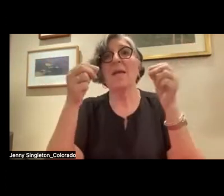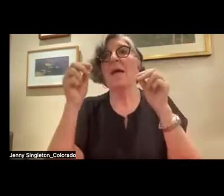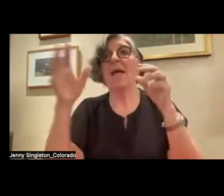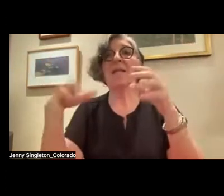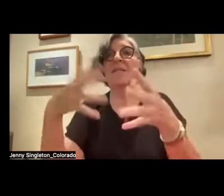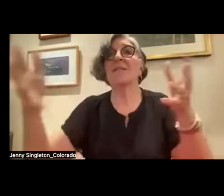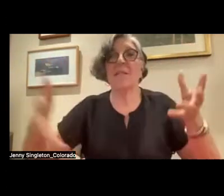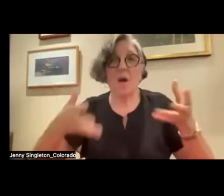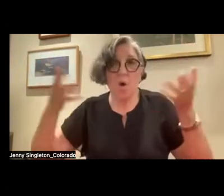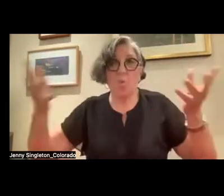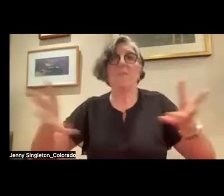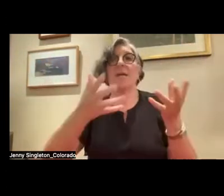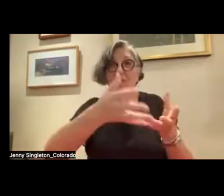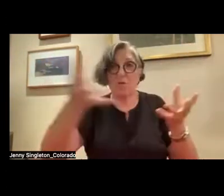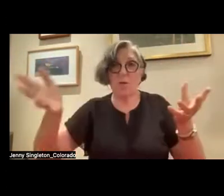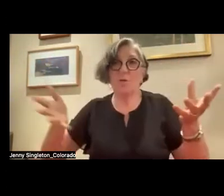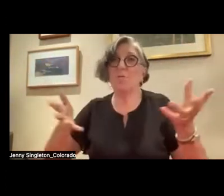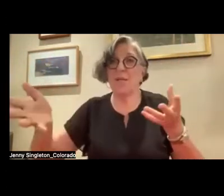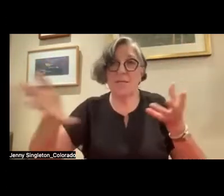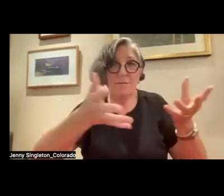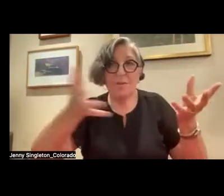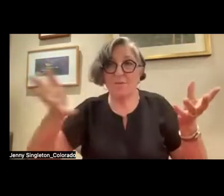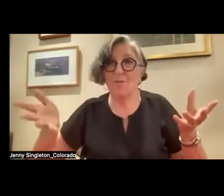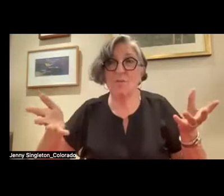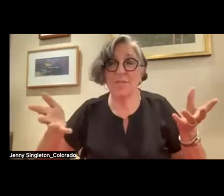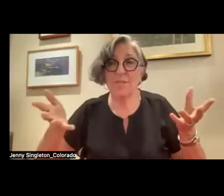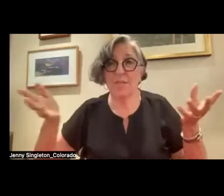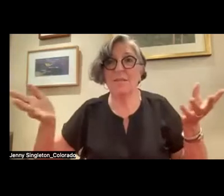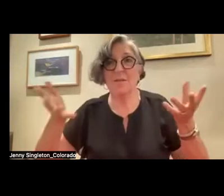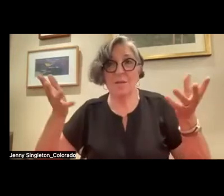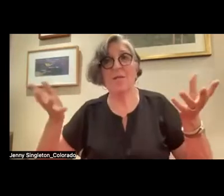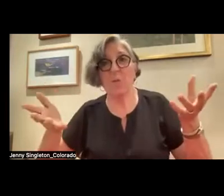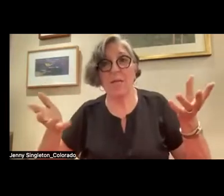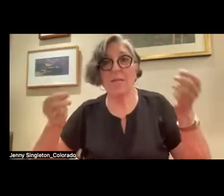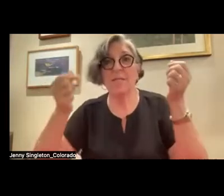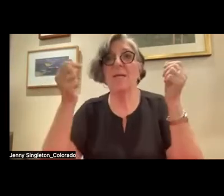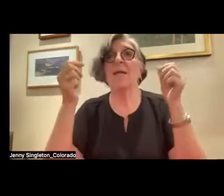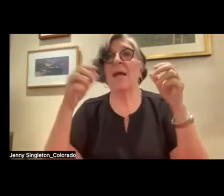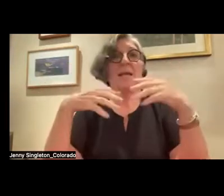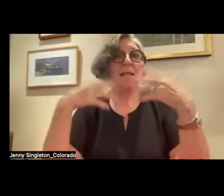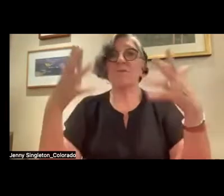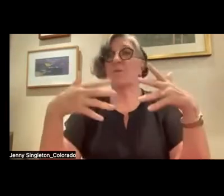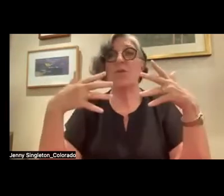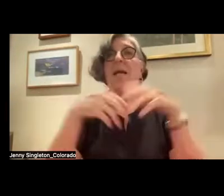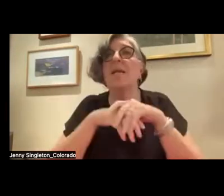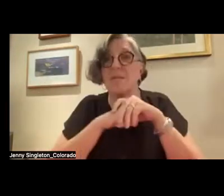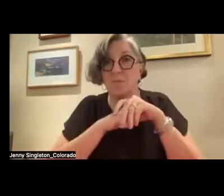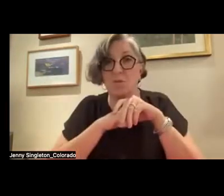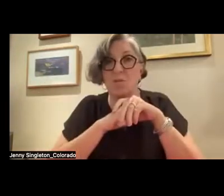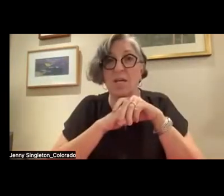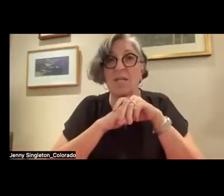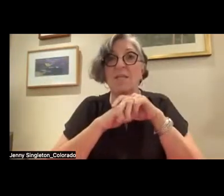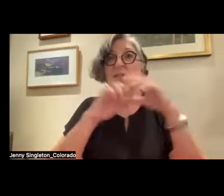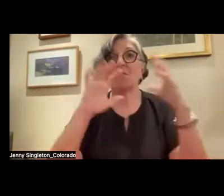men and existing home signs that were used by deaf individuals in New England. And then they also created some